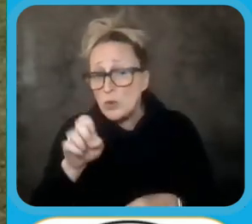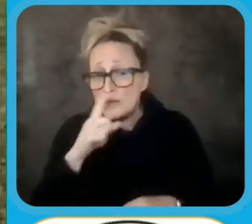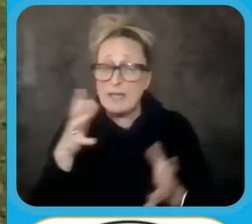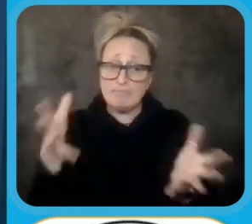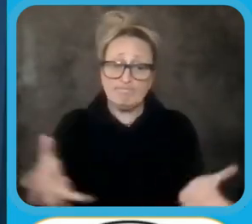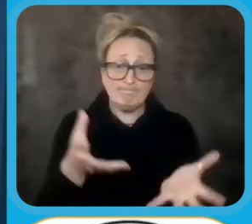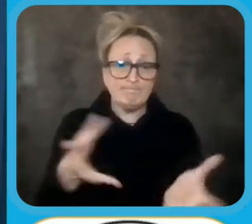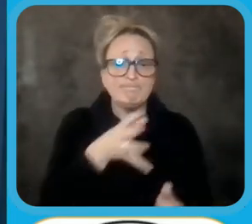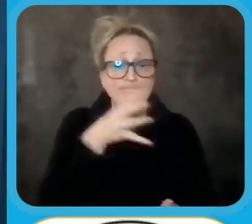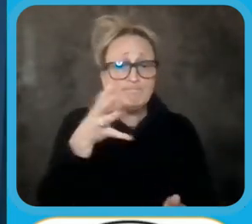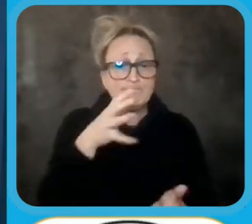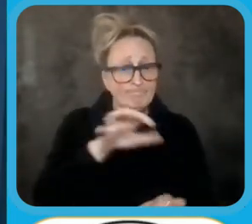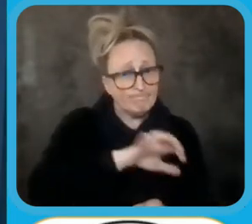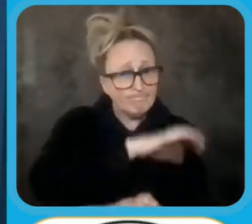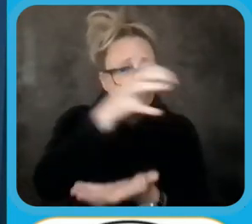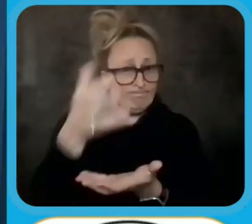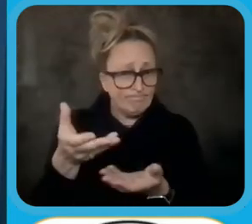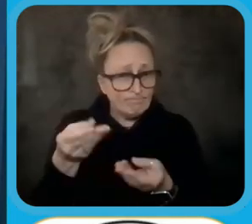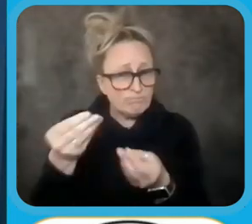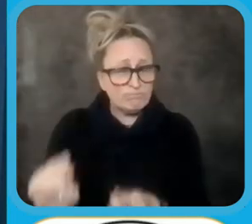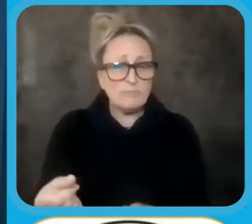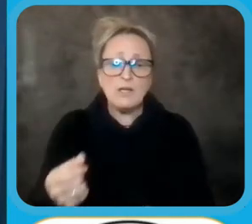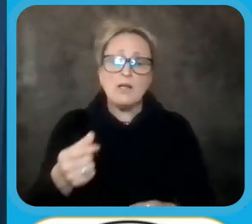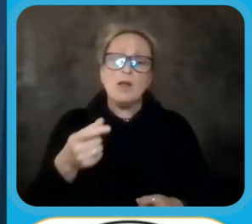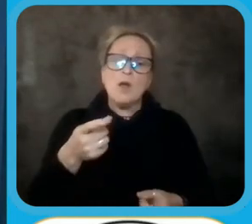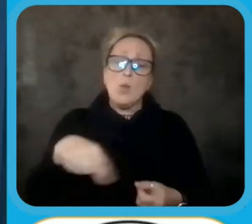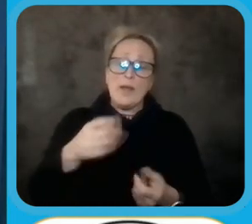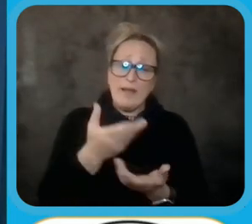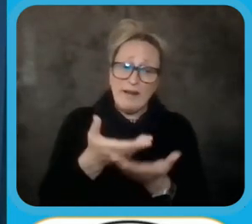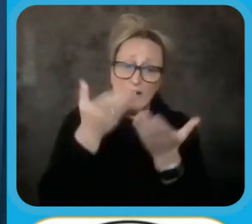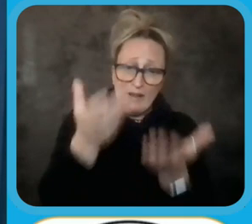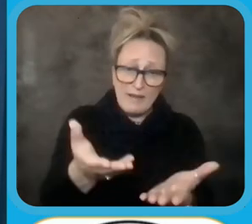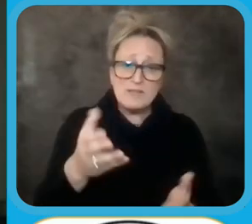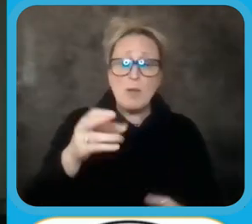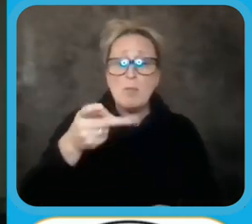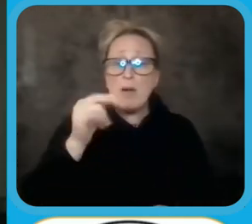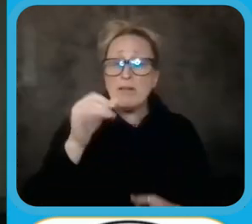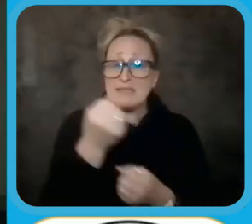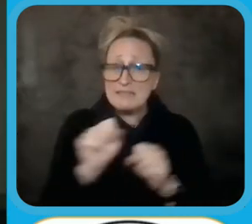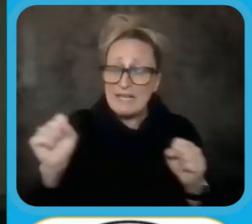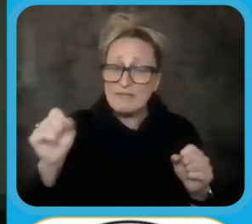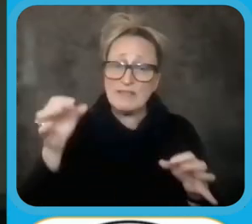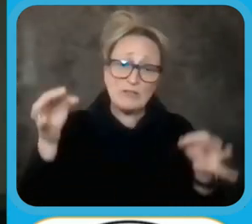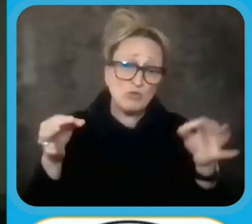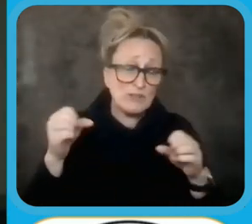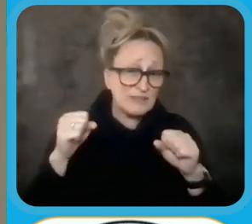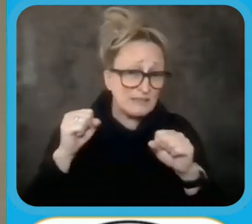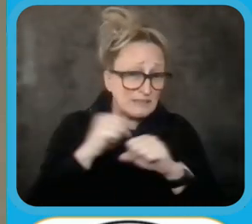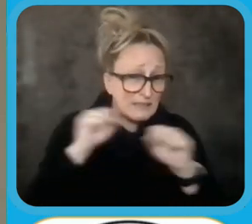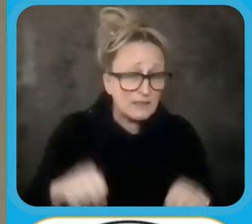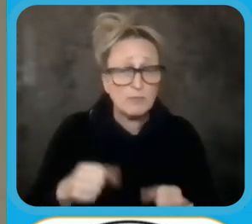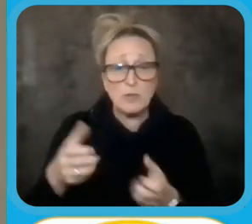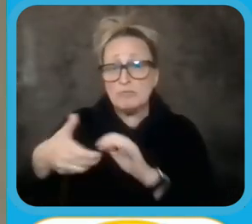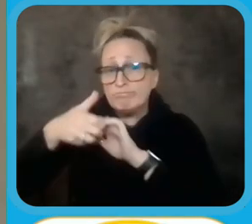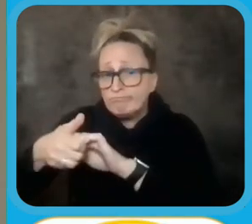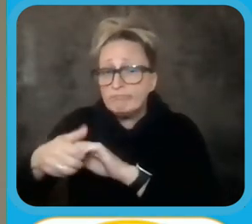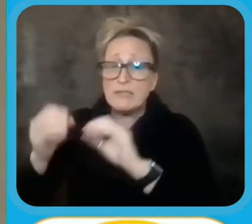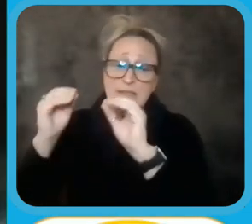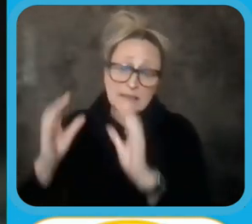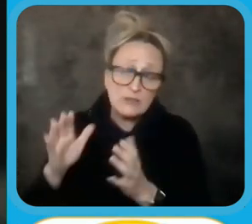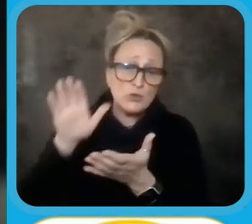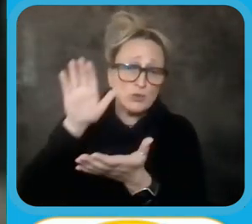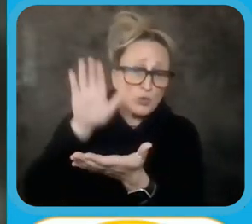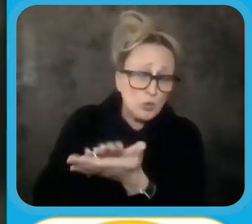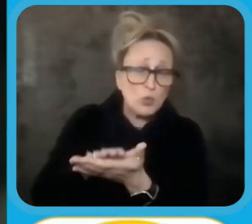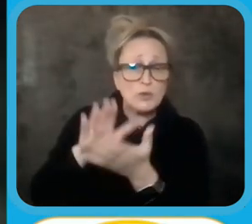agricultural bounty. We enhance public safety and support the justice system. We collaborate with teachers, schools, and